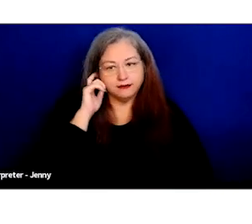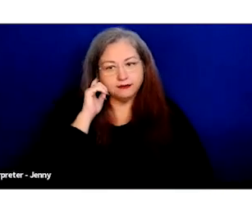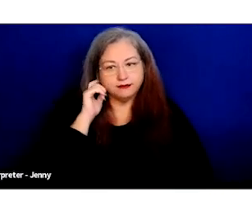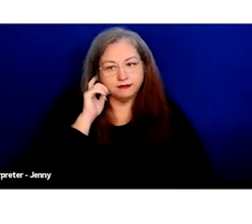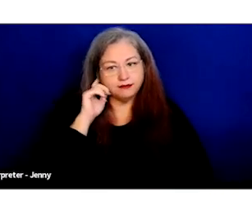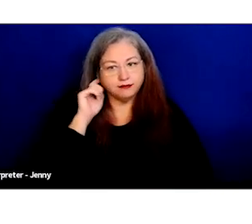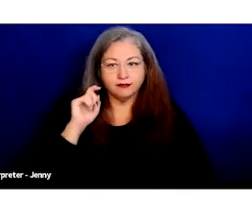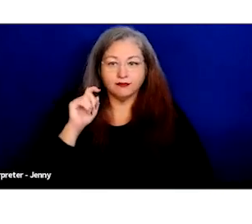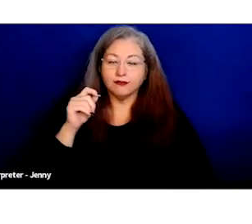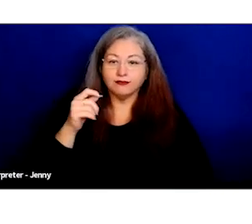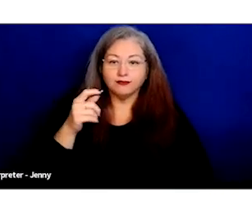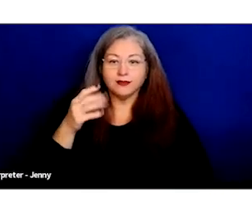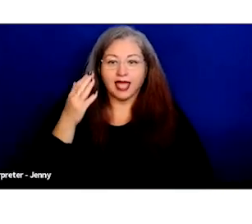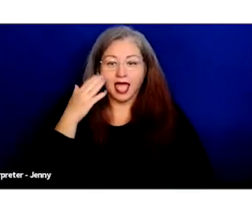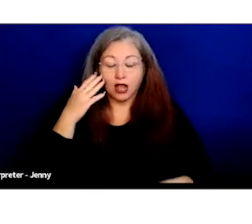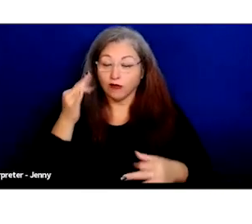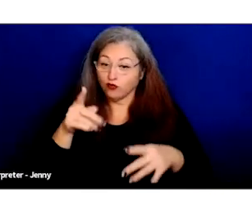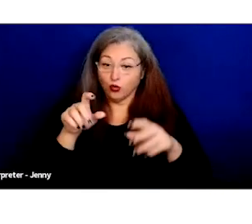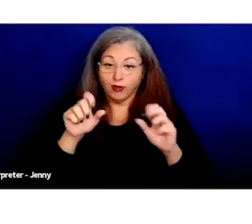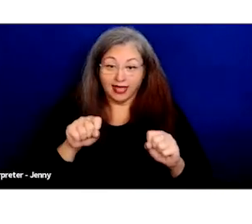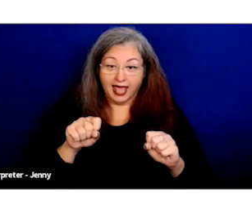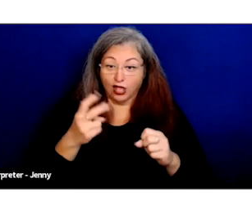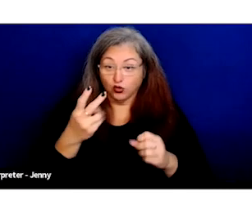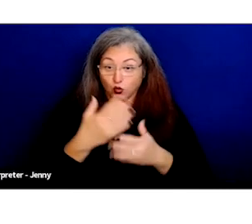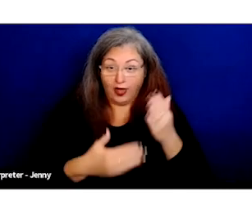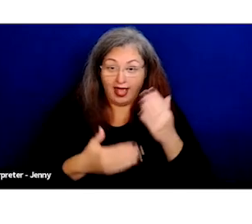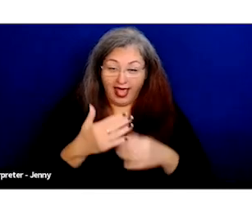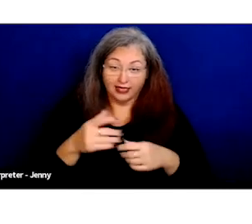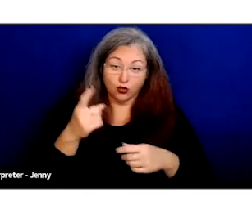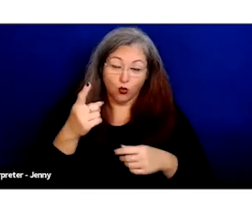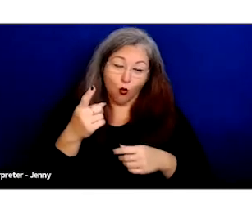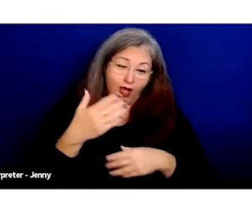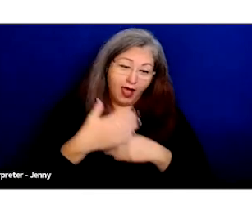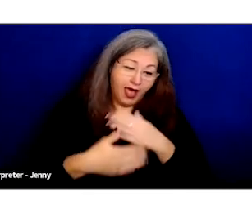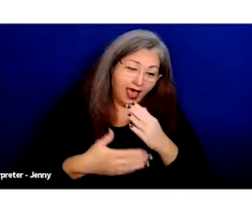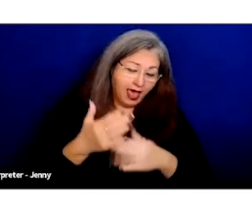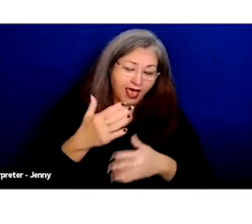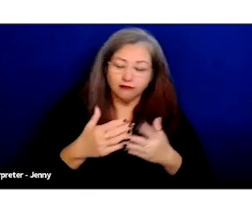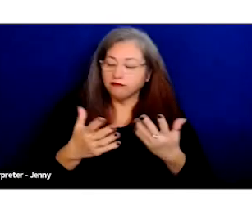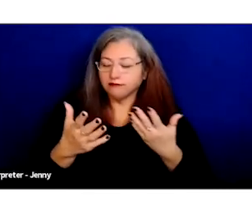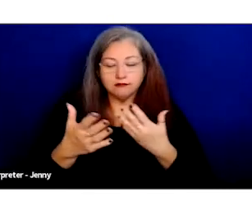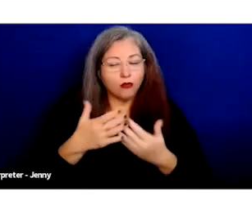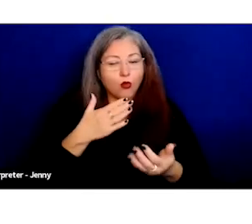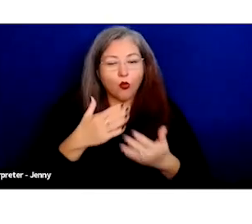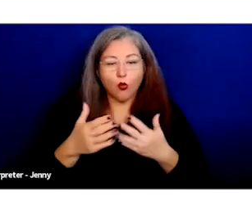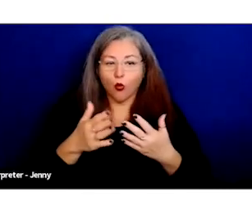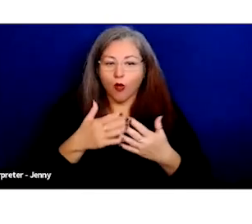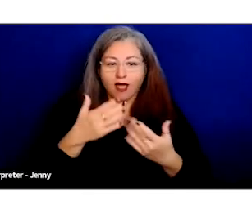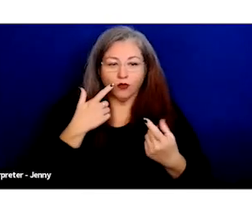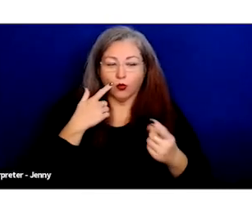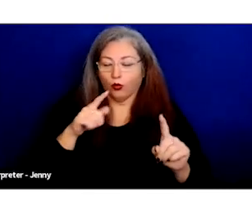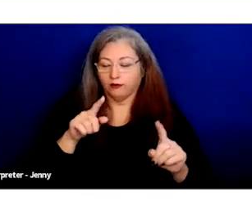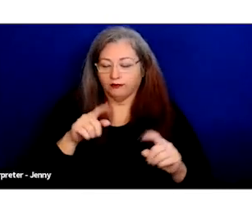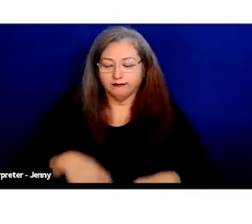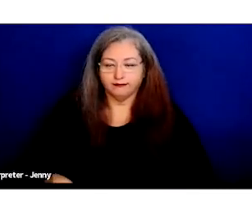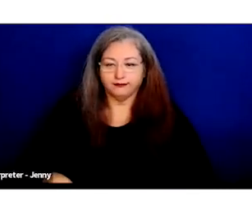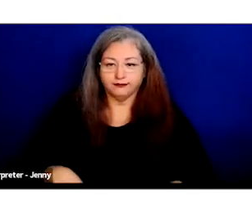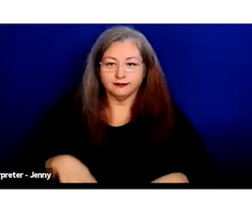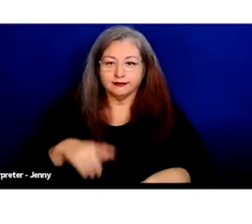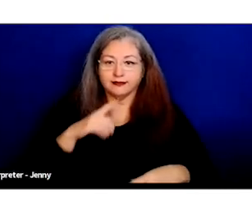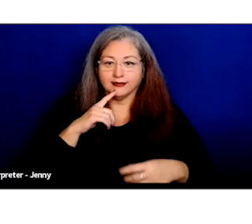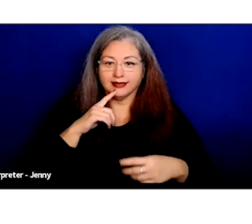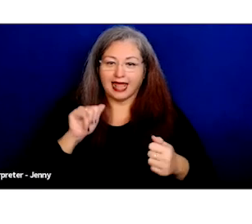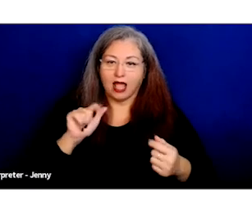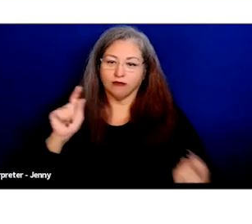And if it's available for you to do it with 2 hands, 1 hand, whatever is working. Flip it if you